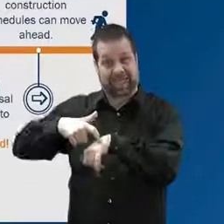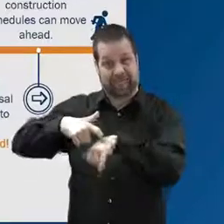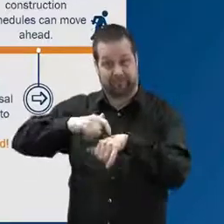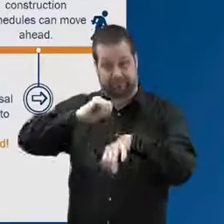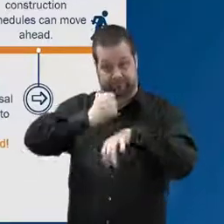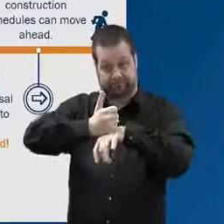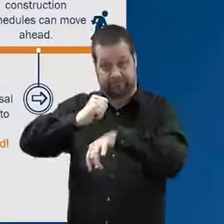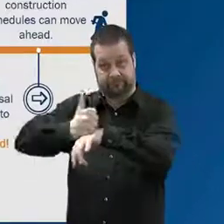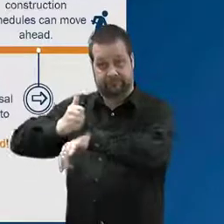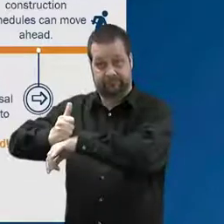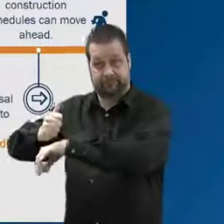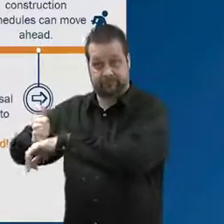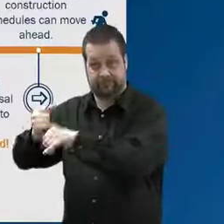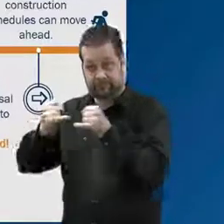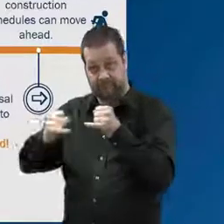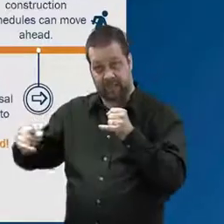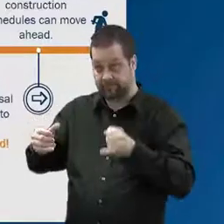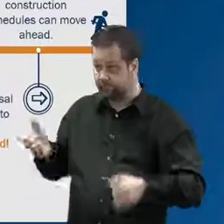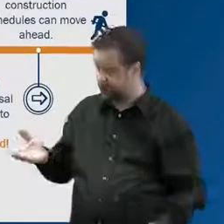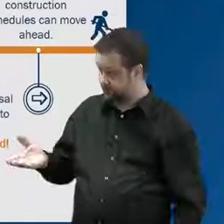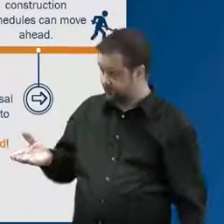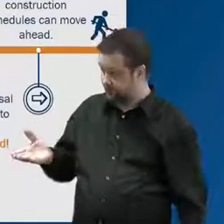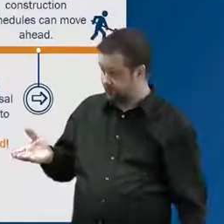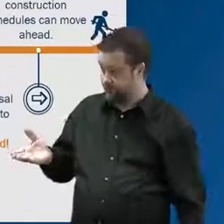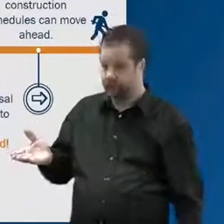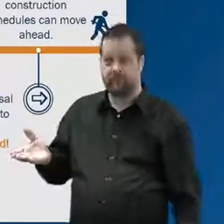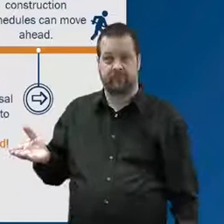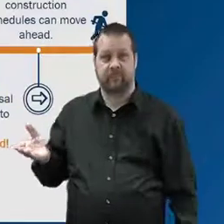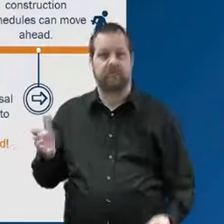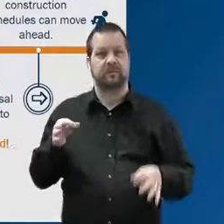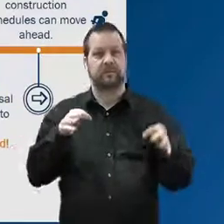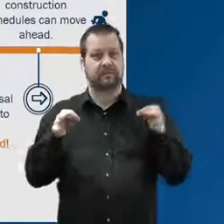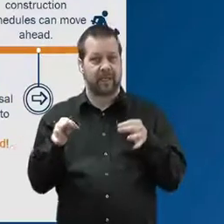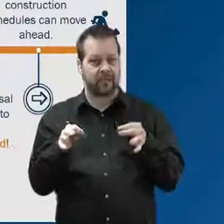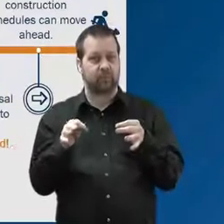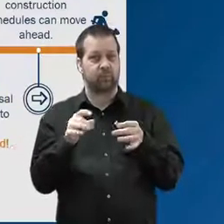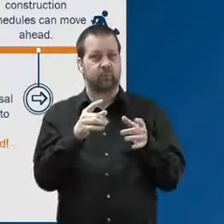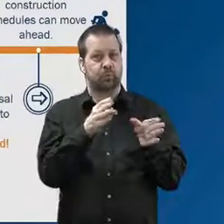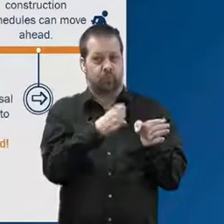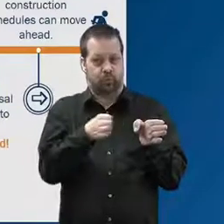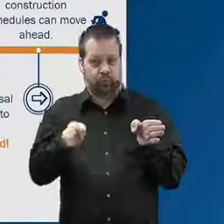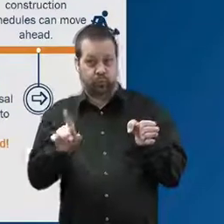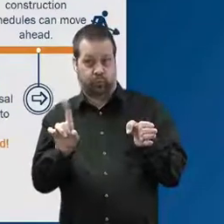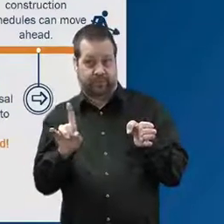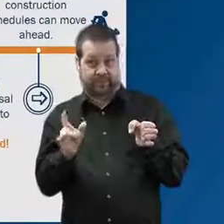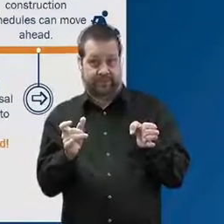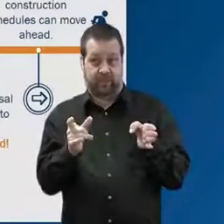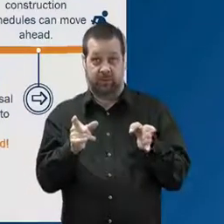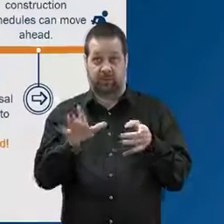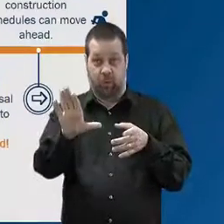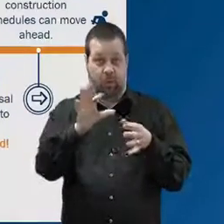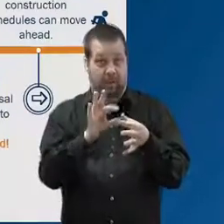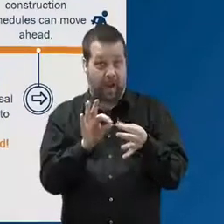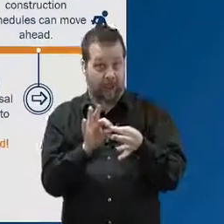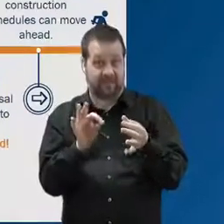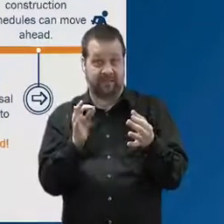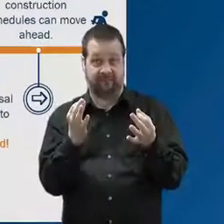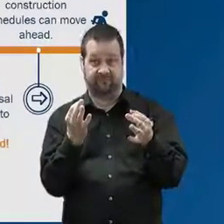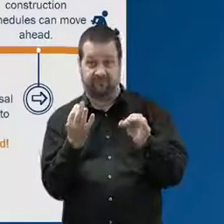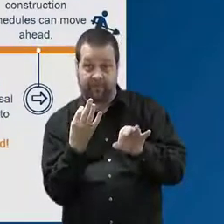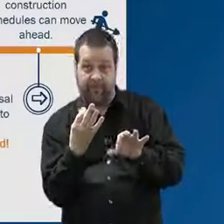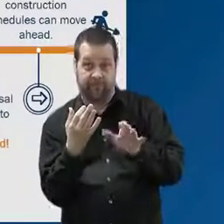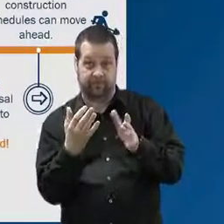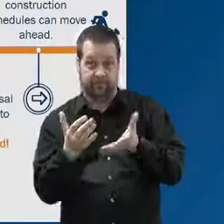process and where we are right now. Once your comments have been collected and considered, if necessary, the districts will